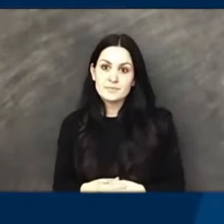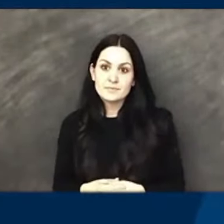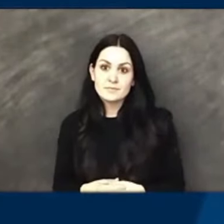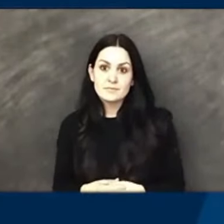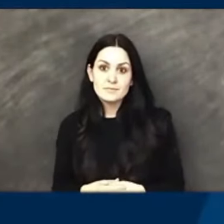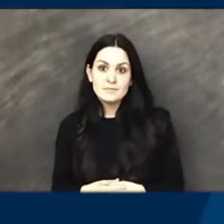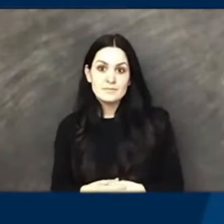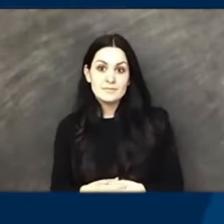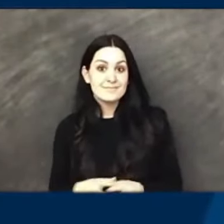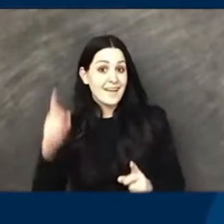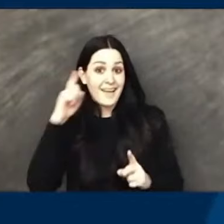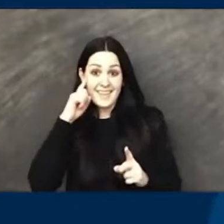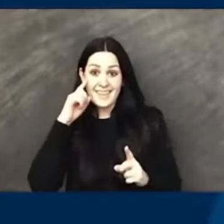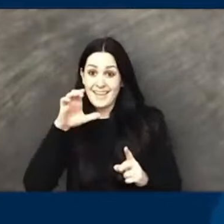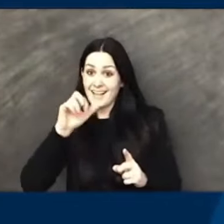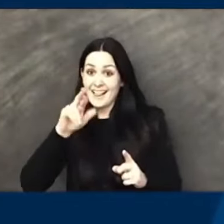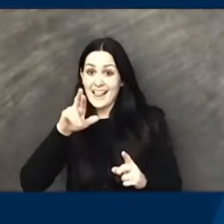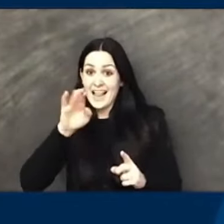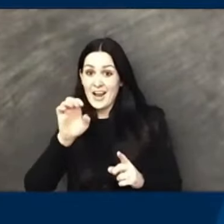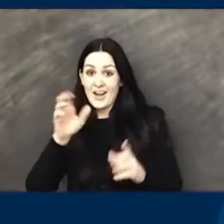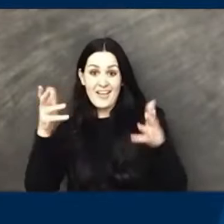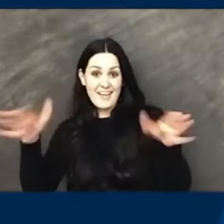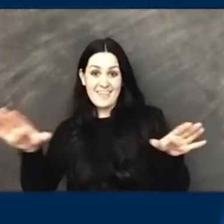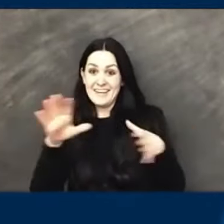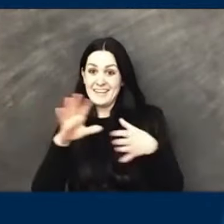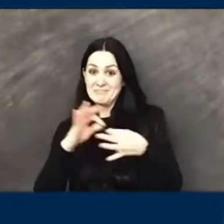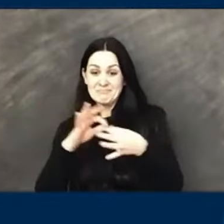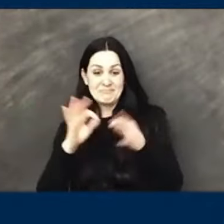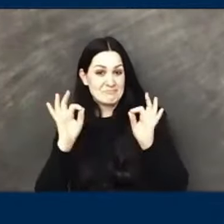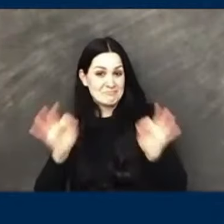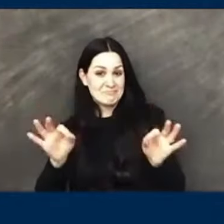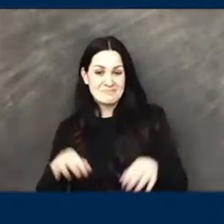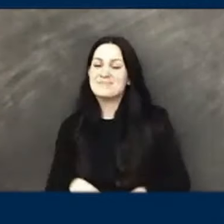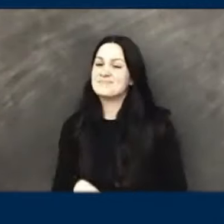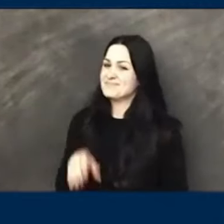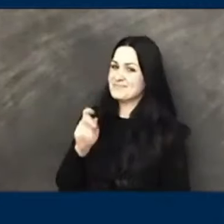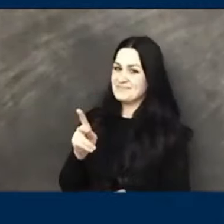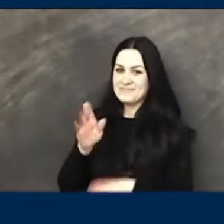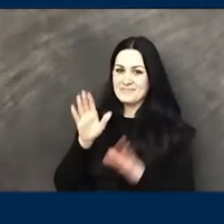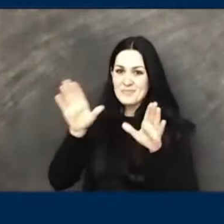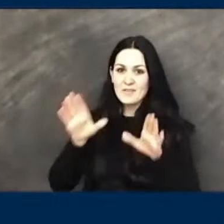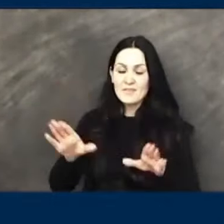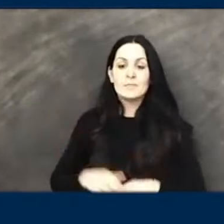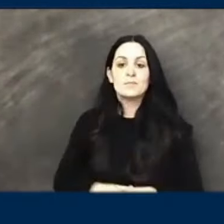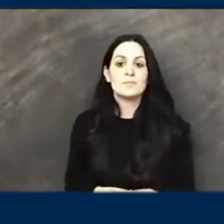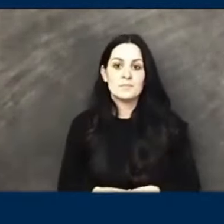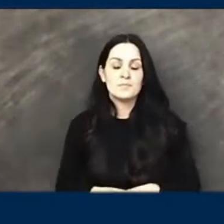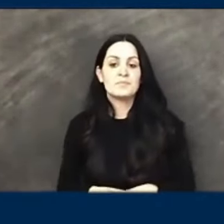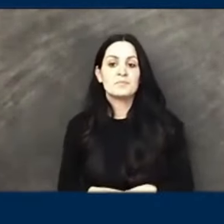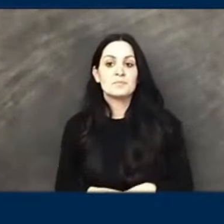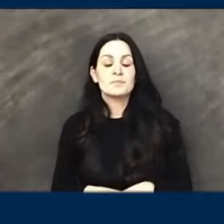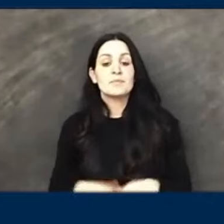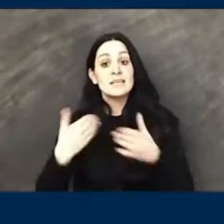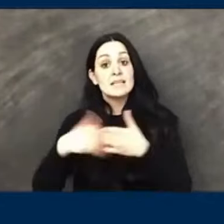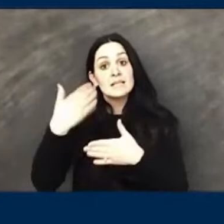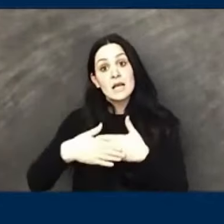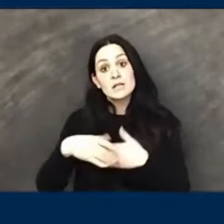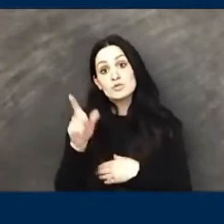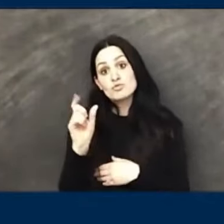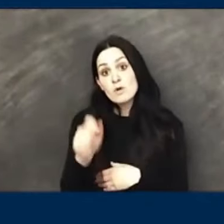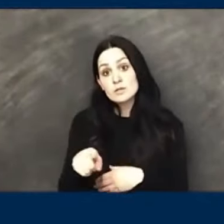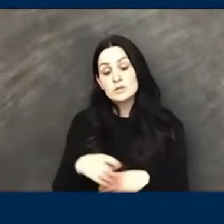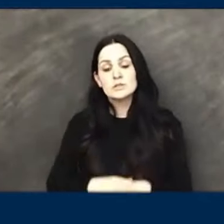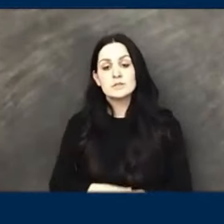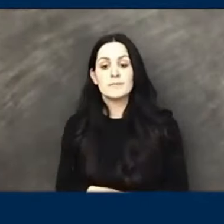I think Claire handled it. Perfect. Perfect. The next question that we have up, what are the symptoms